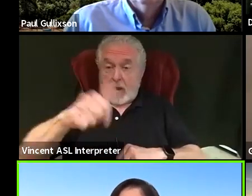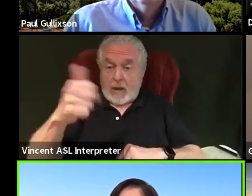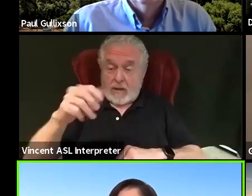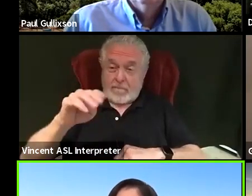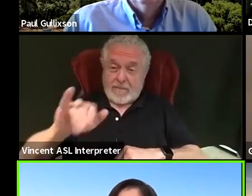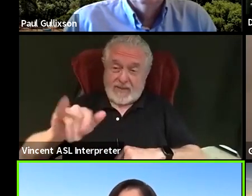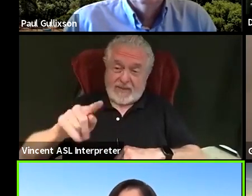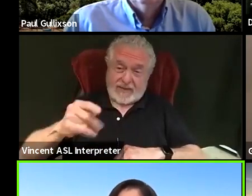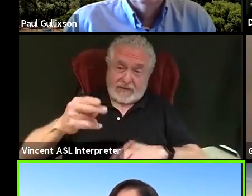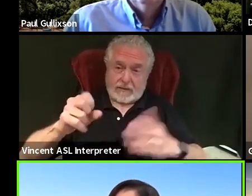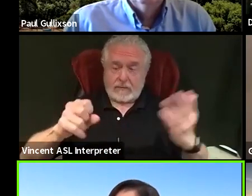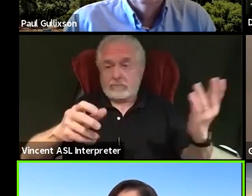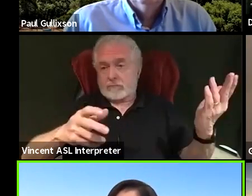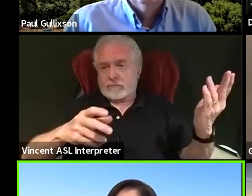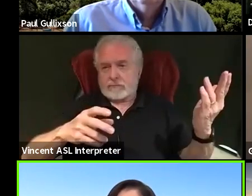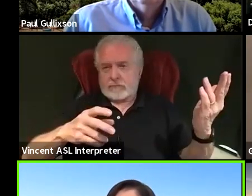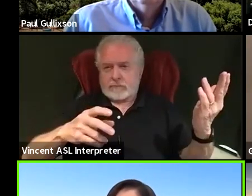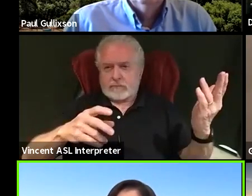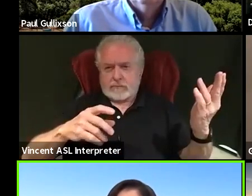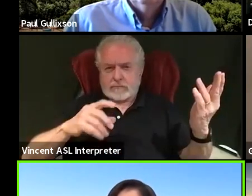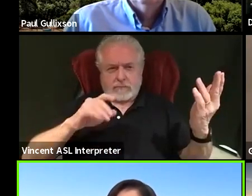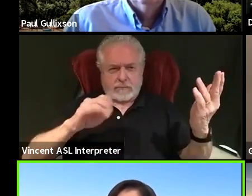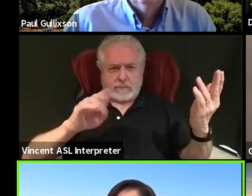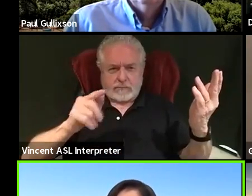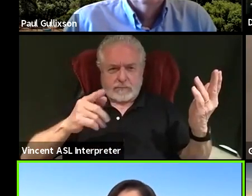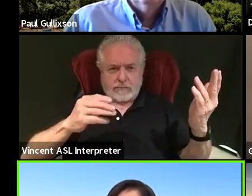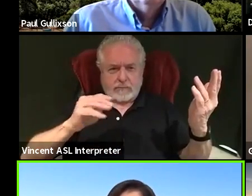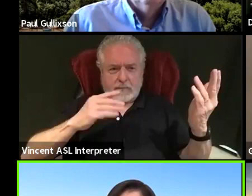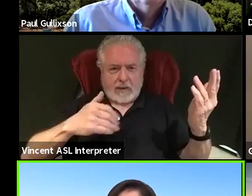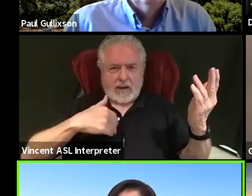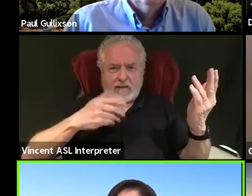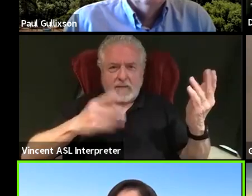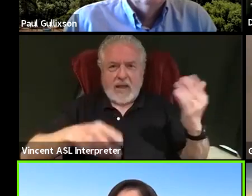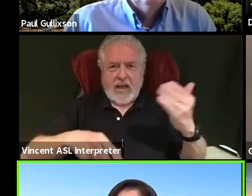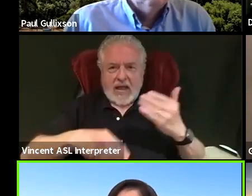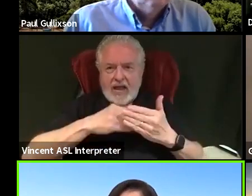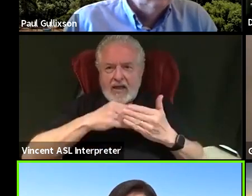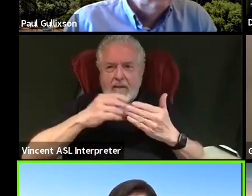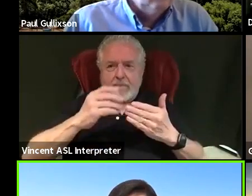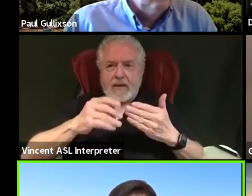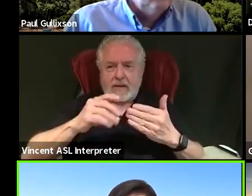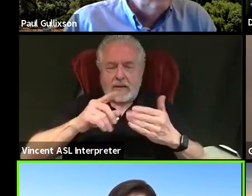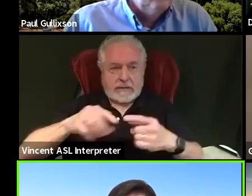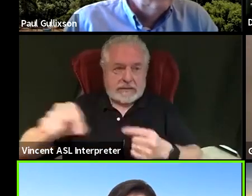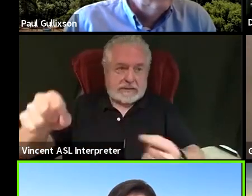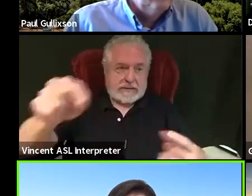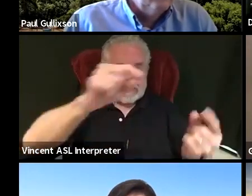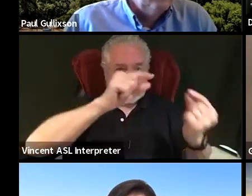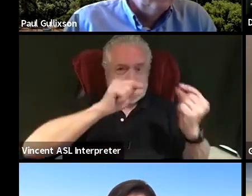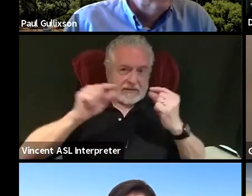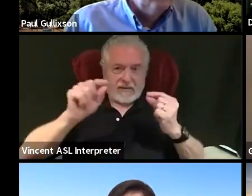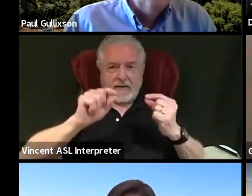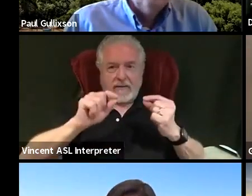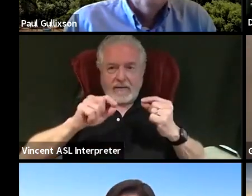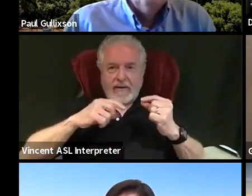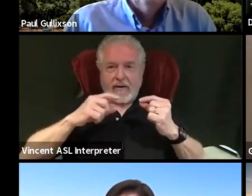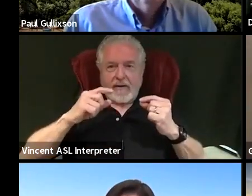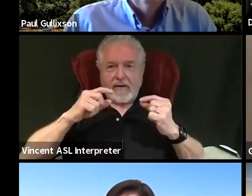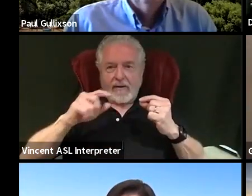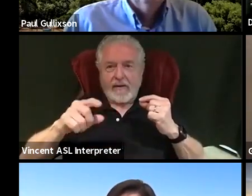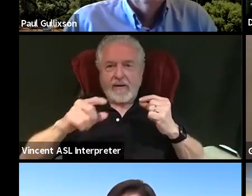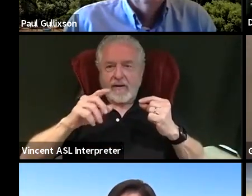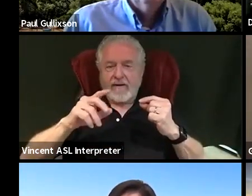myths, Dr. Cunningham might have some to add. There are many circulating out there. I just think